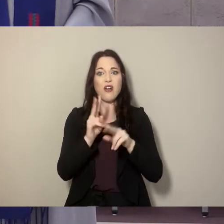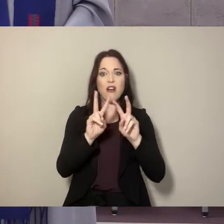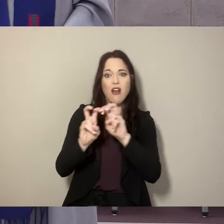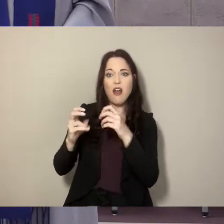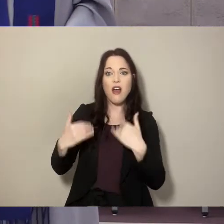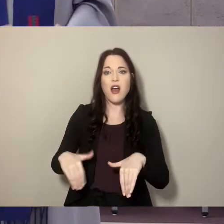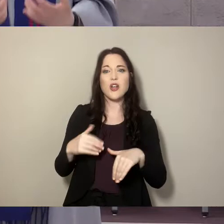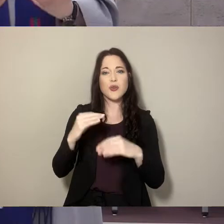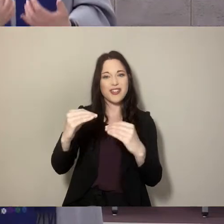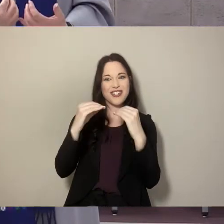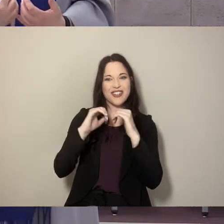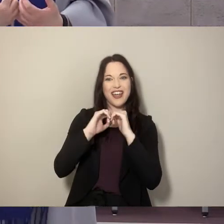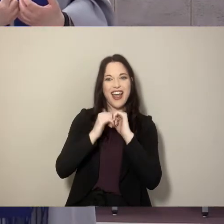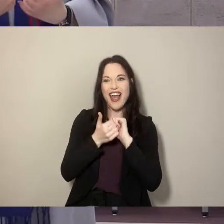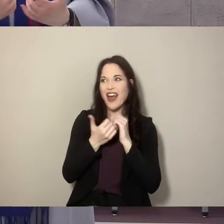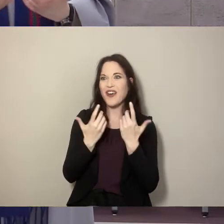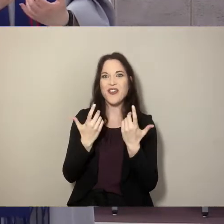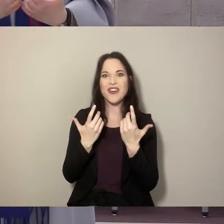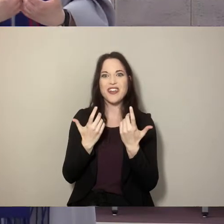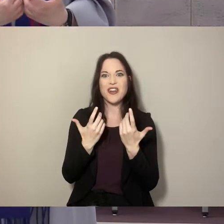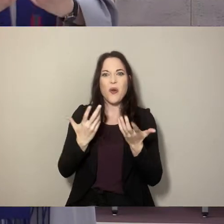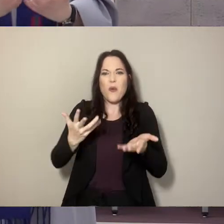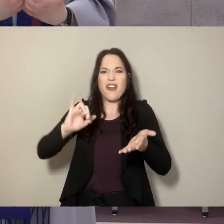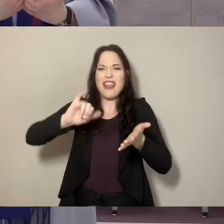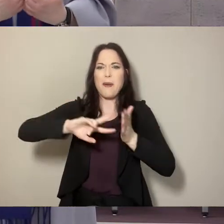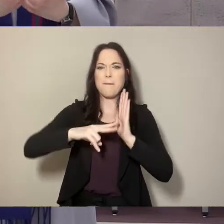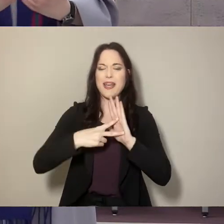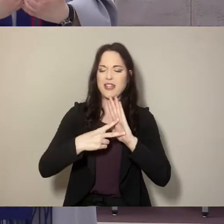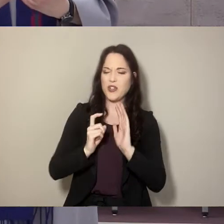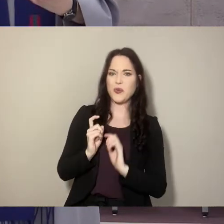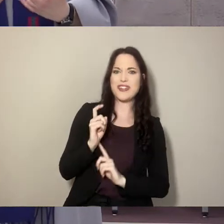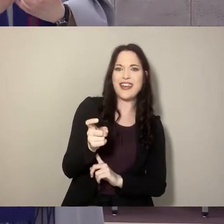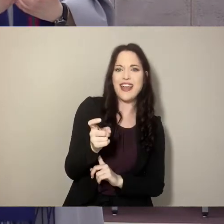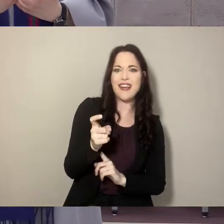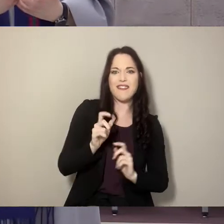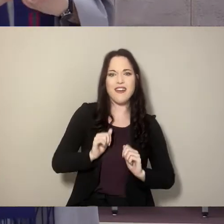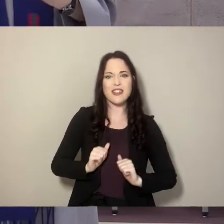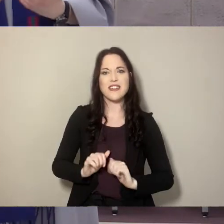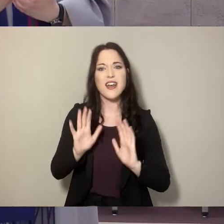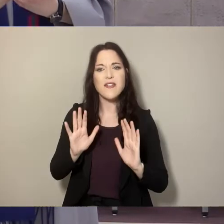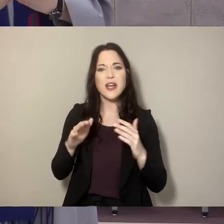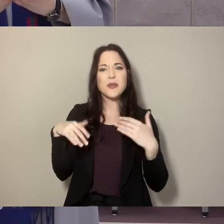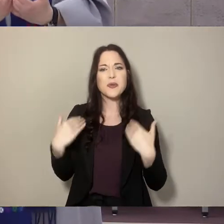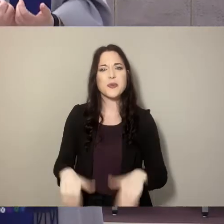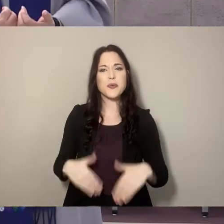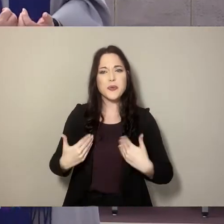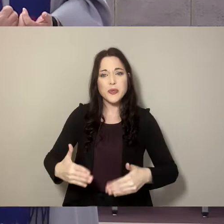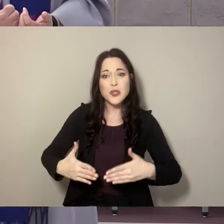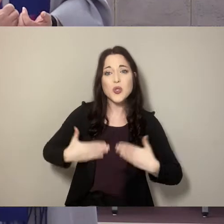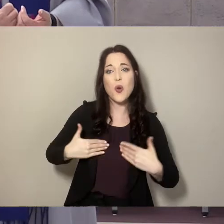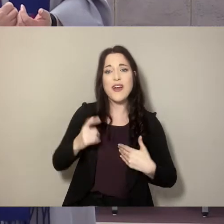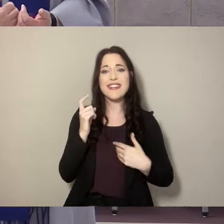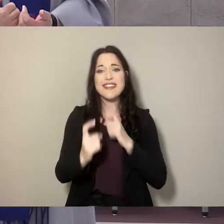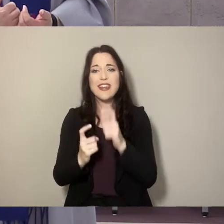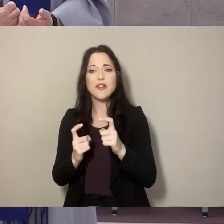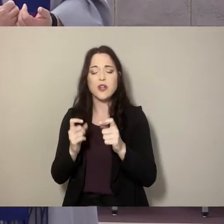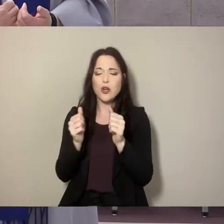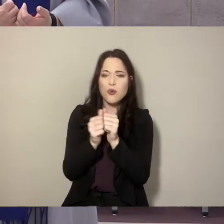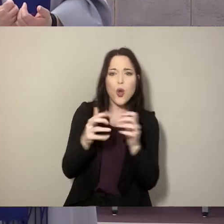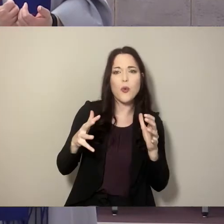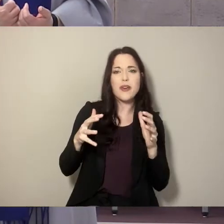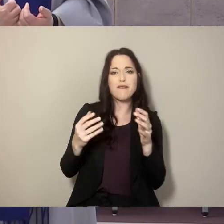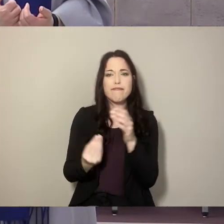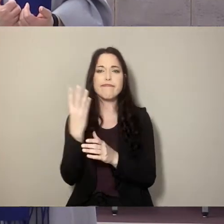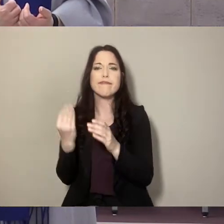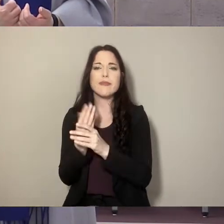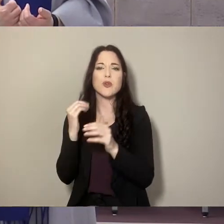to give. We're teaching each other what it means to give with a sense of joy, growing together. There are many ways to